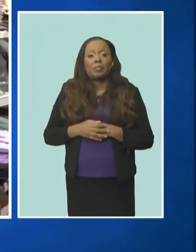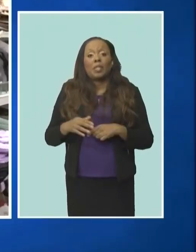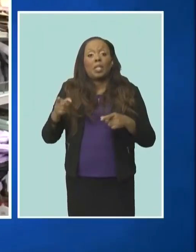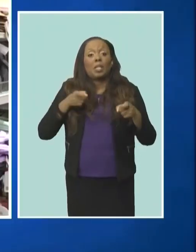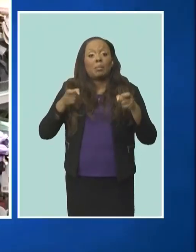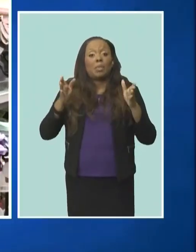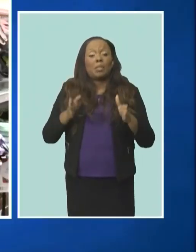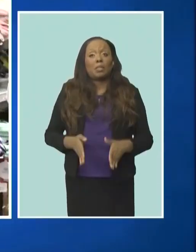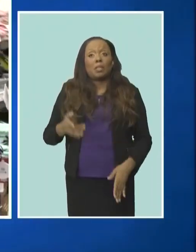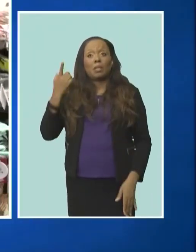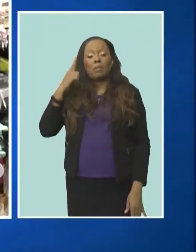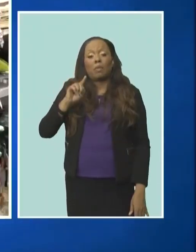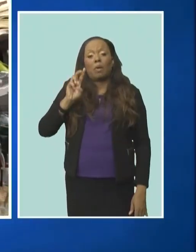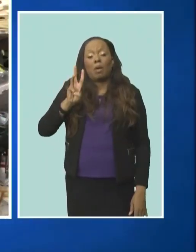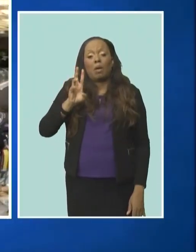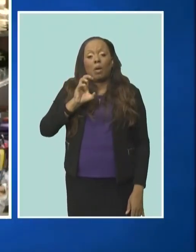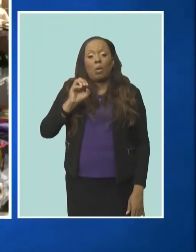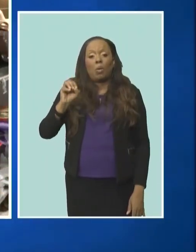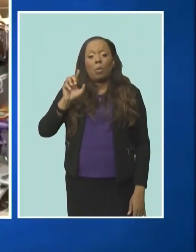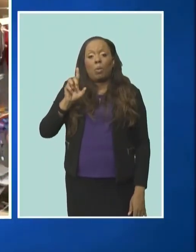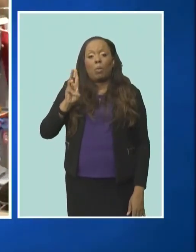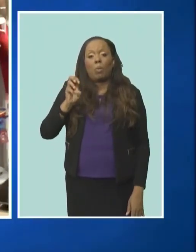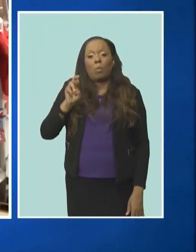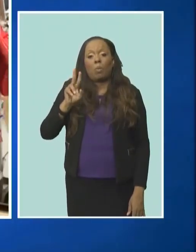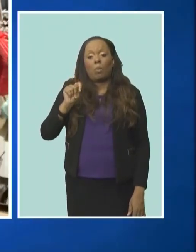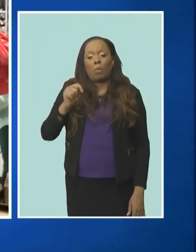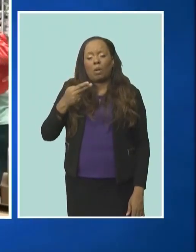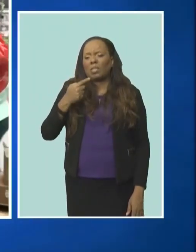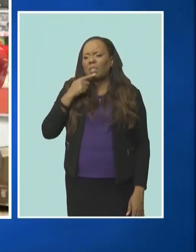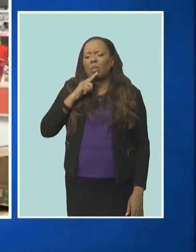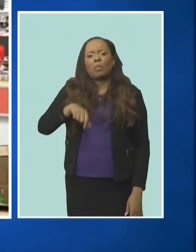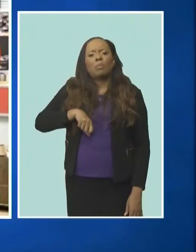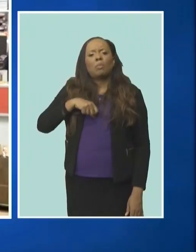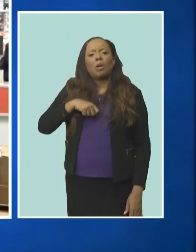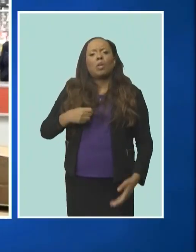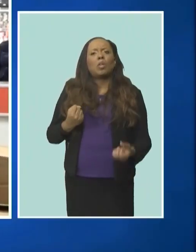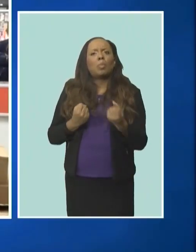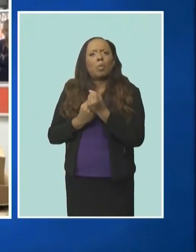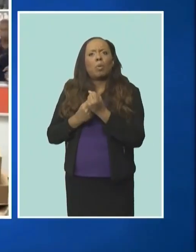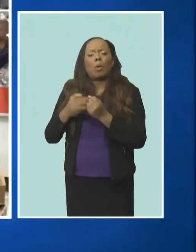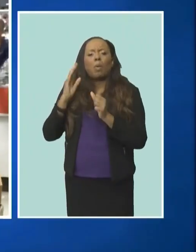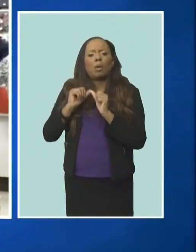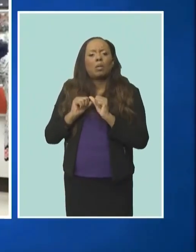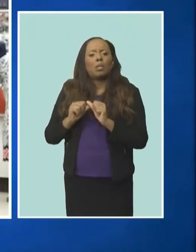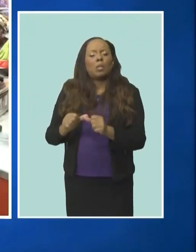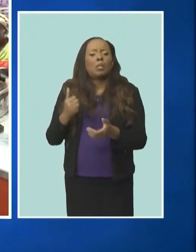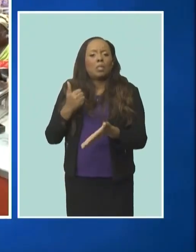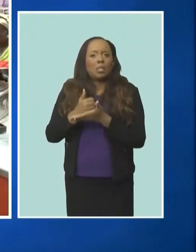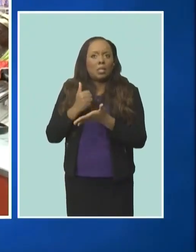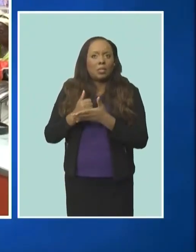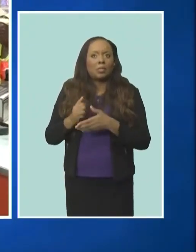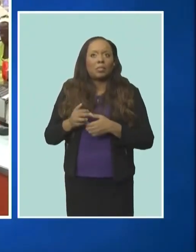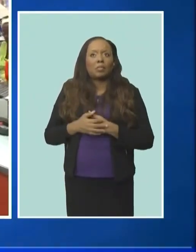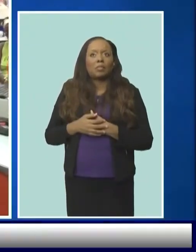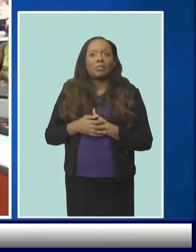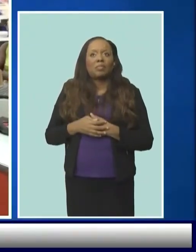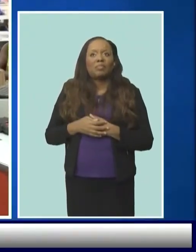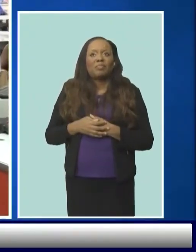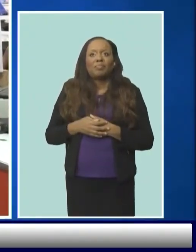says they are proud to support the effort by Ms. Bellamy and will continue to help in any way they can. We work every year with Fishers of